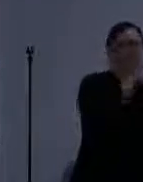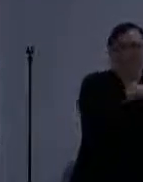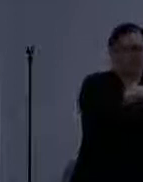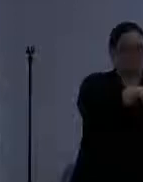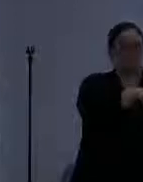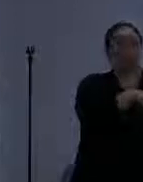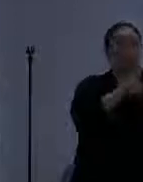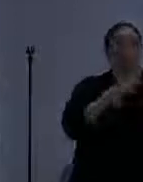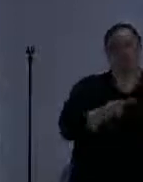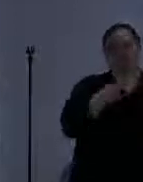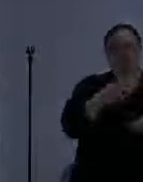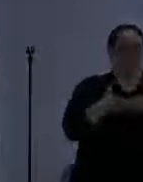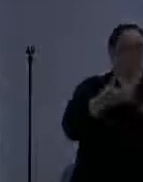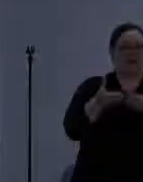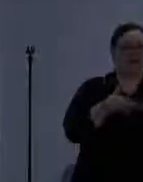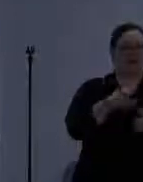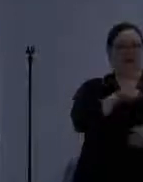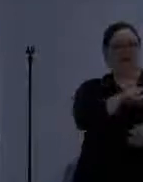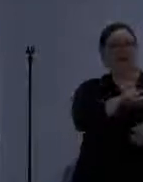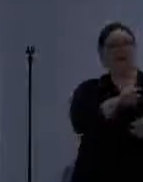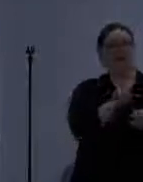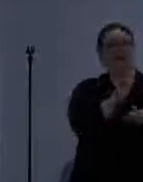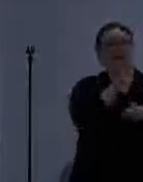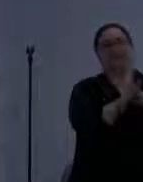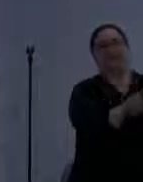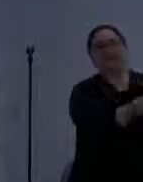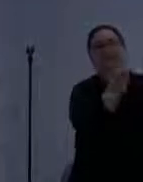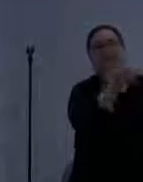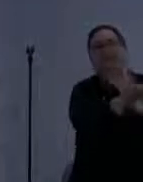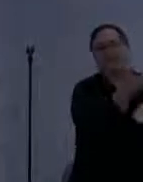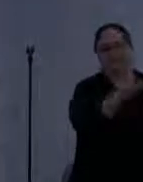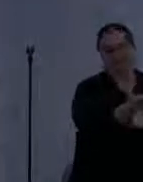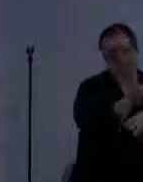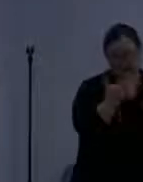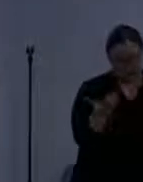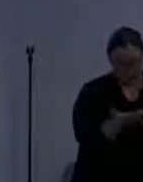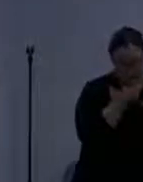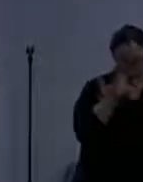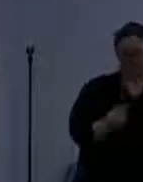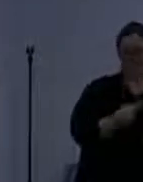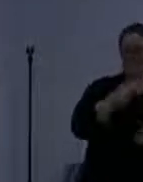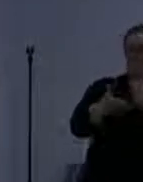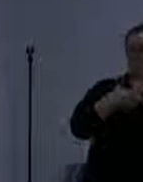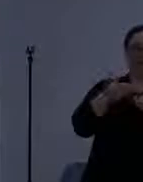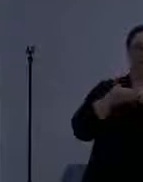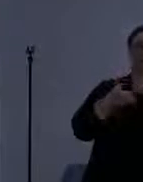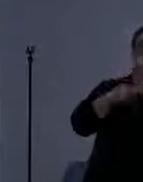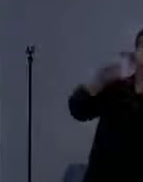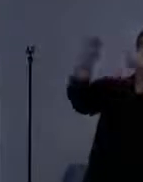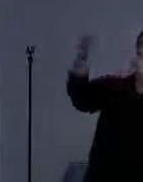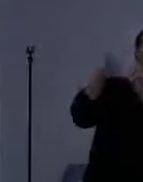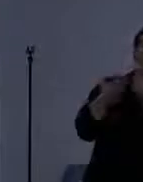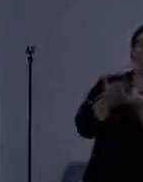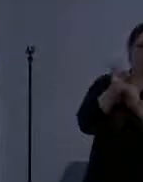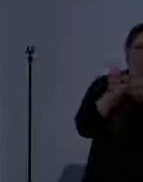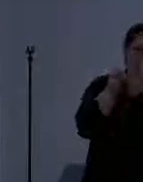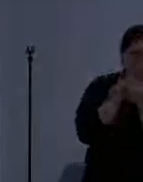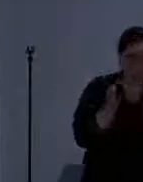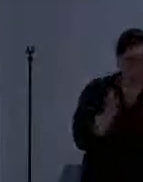your funding and employ your own supports, or self-manage your funding and organise service agreements with providers